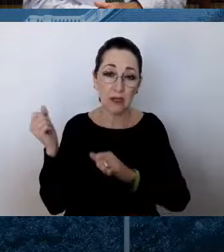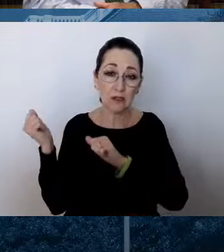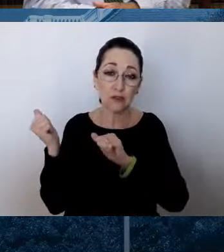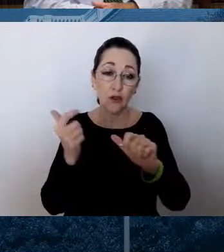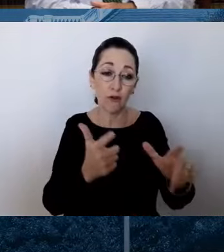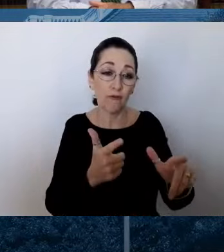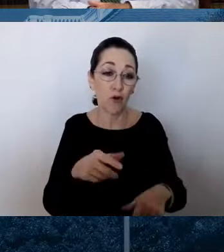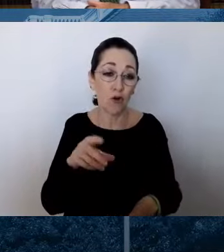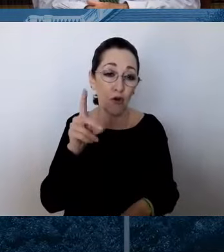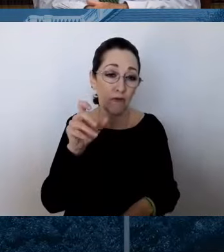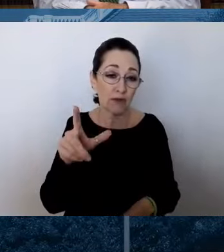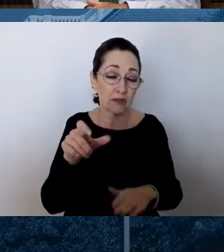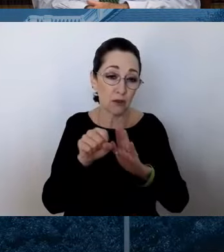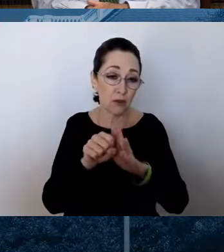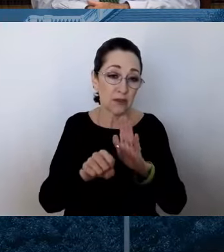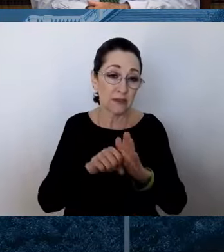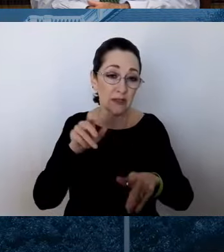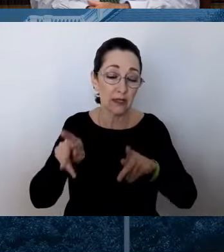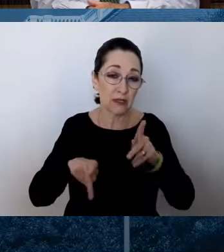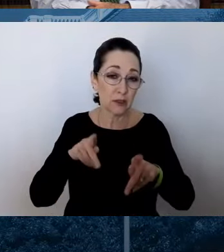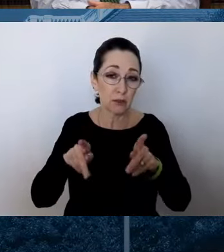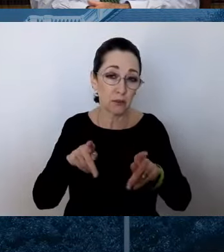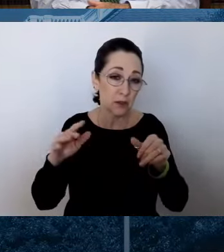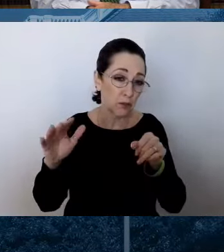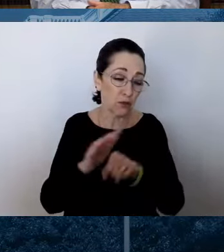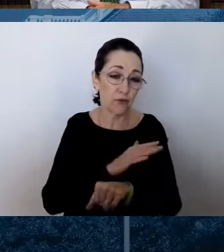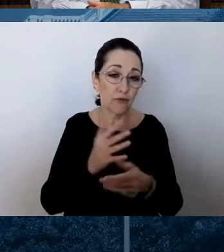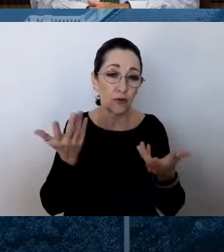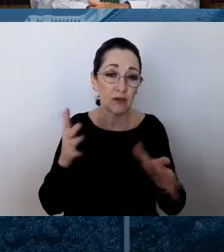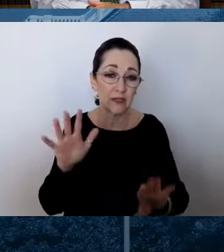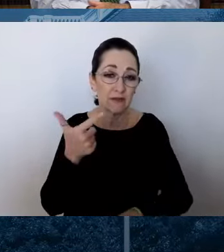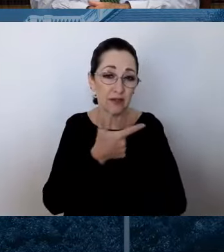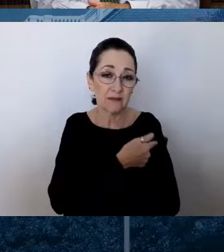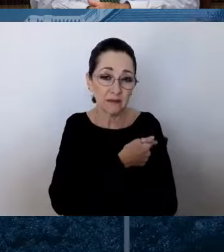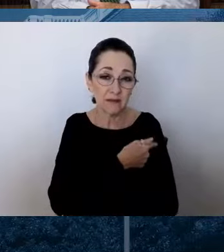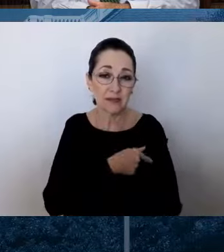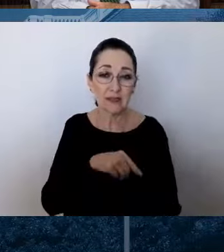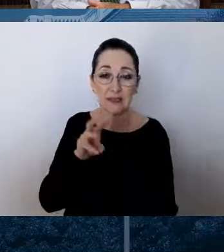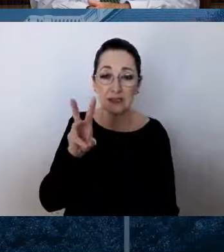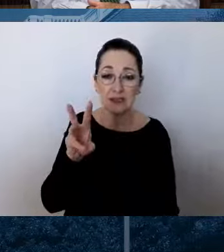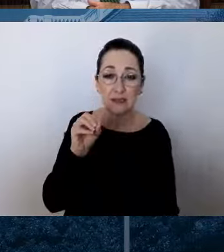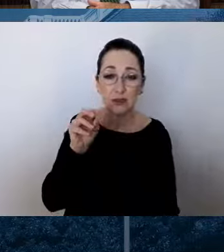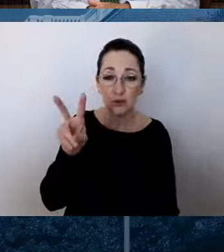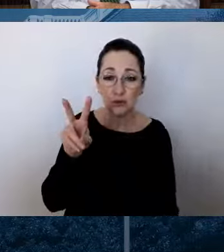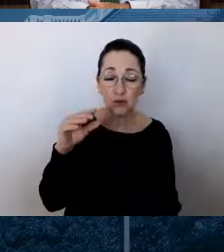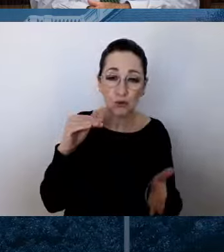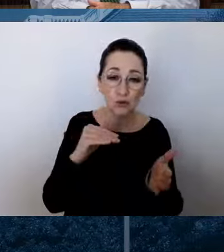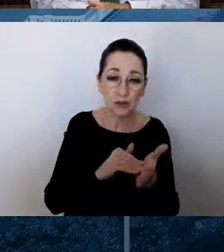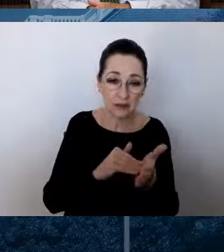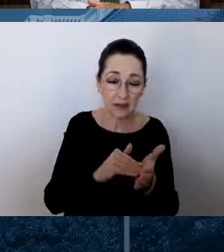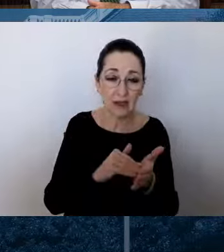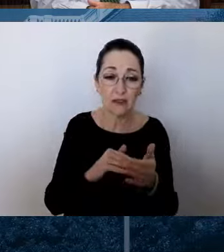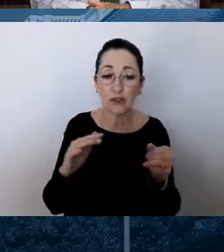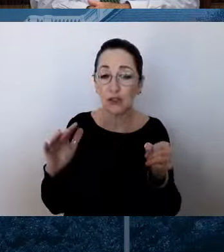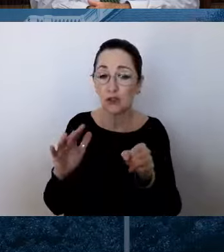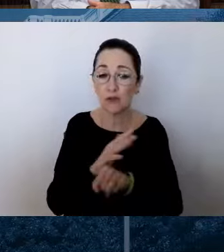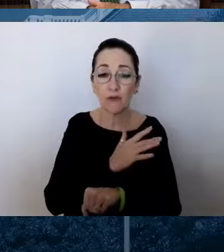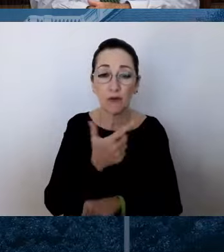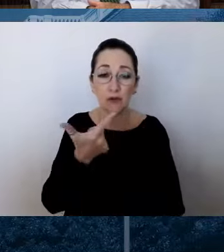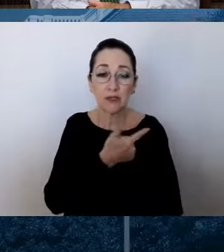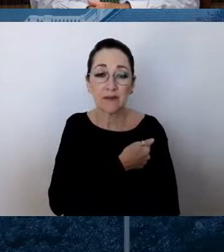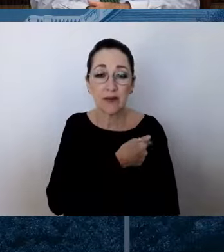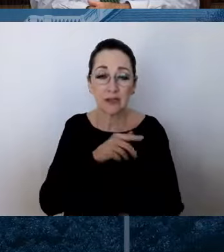fully vaccinated and moving up at 602,000 fully vaccinated Delawareans. You'll know that